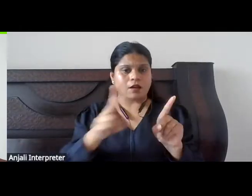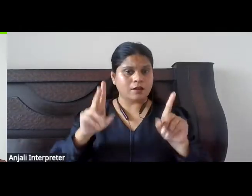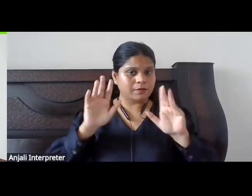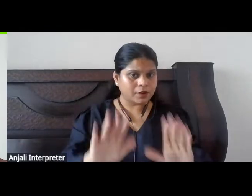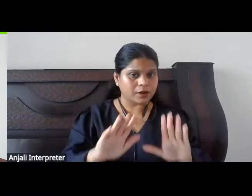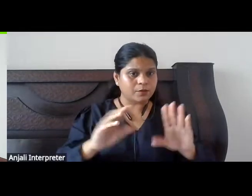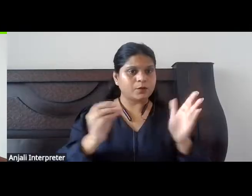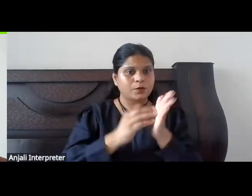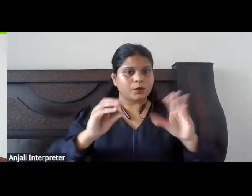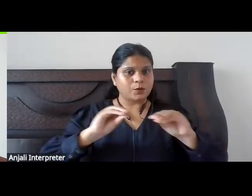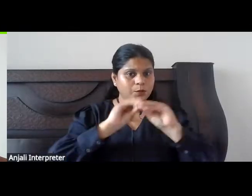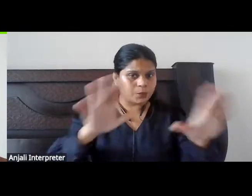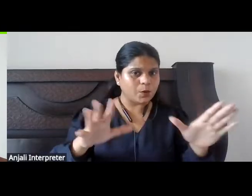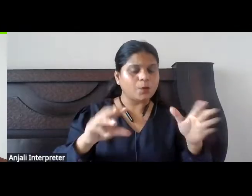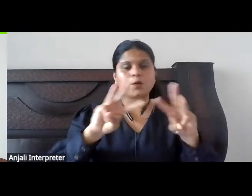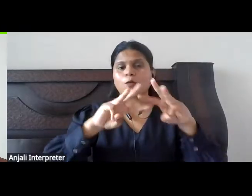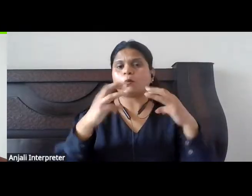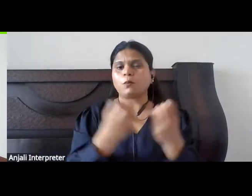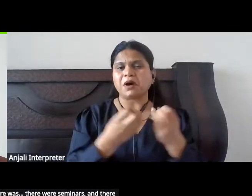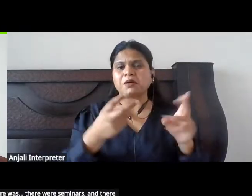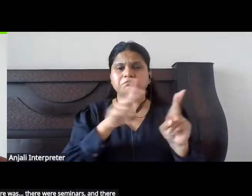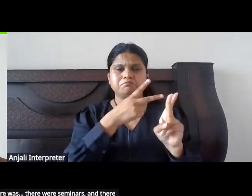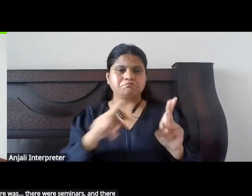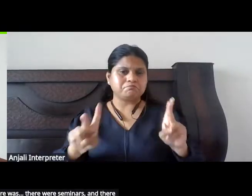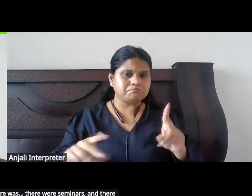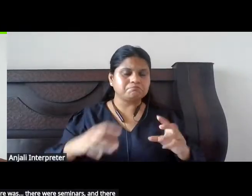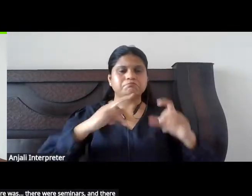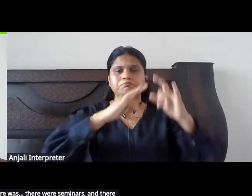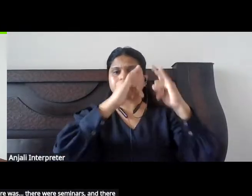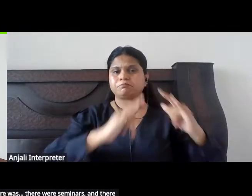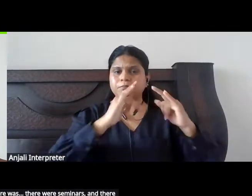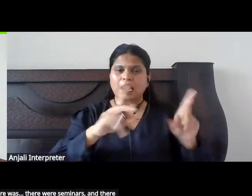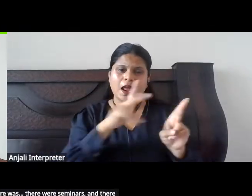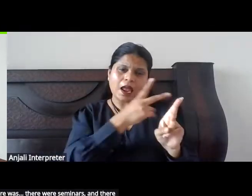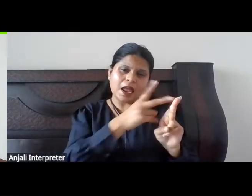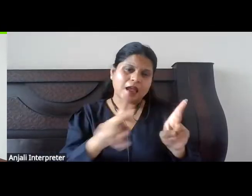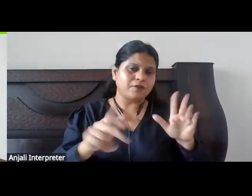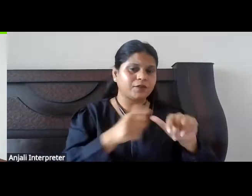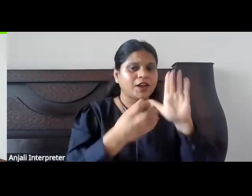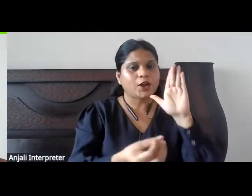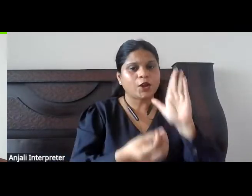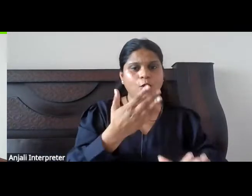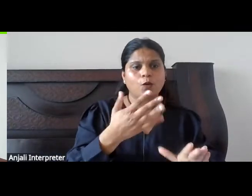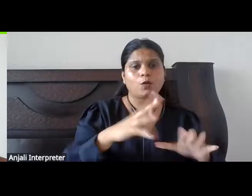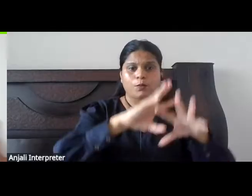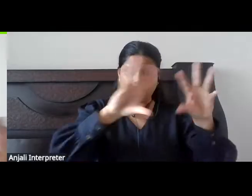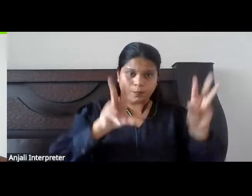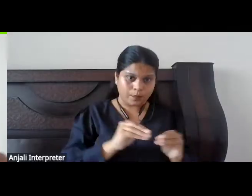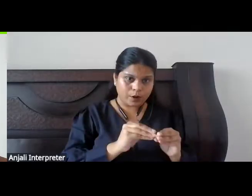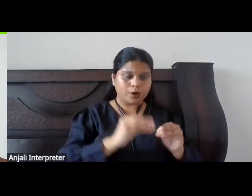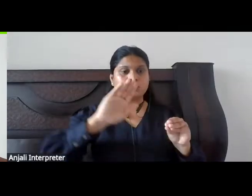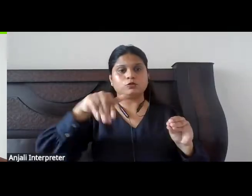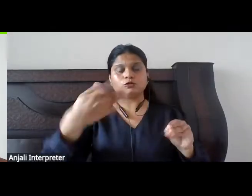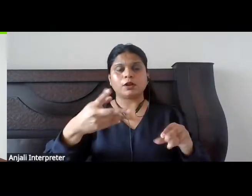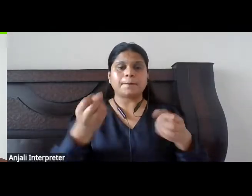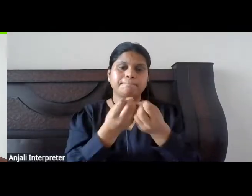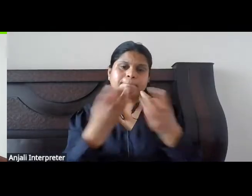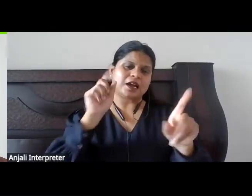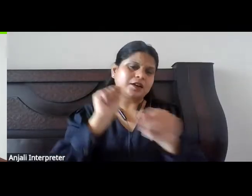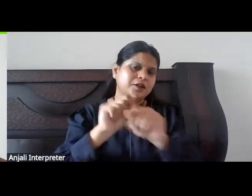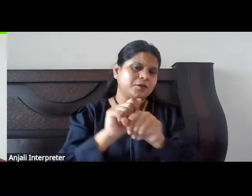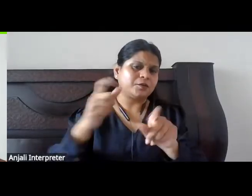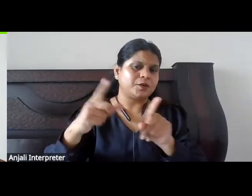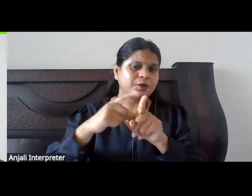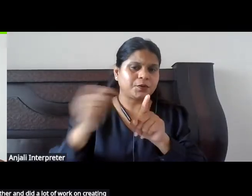were seminars and there were campaigns. A lot of organizations came together and did a lot of work on